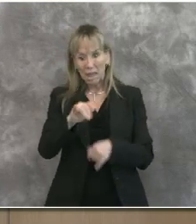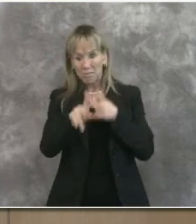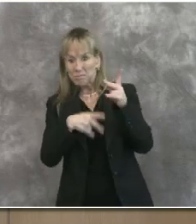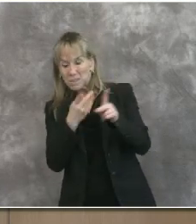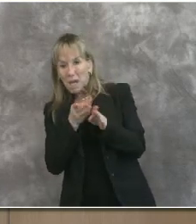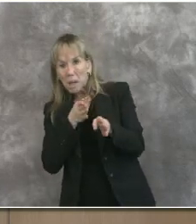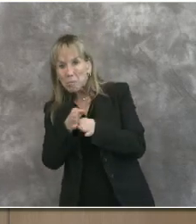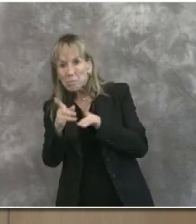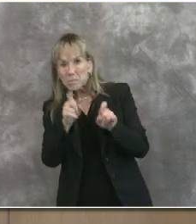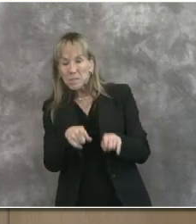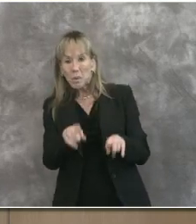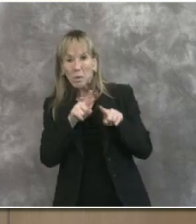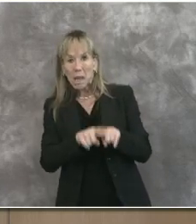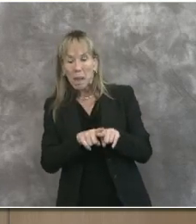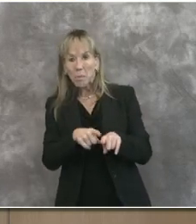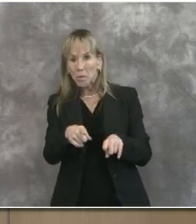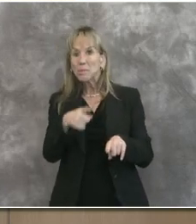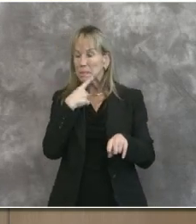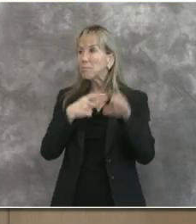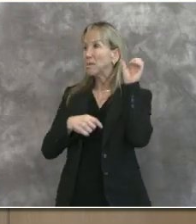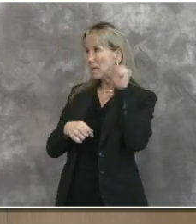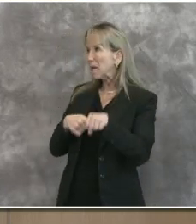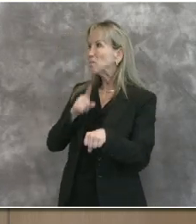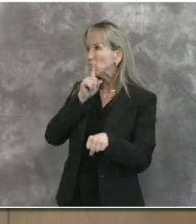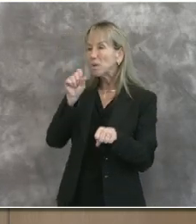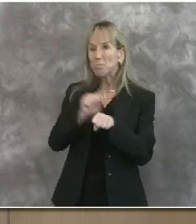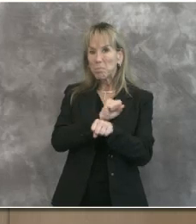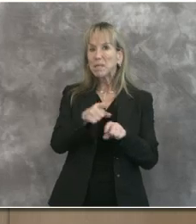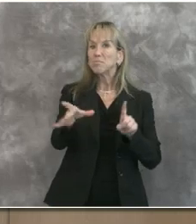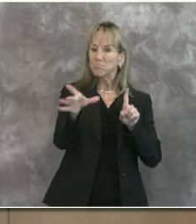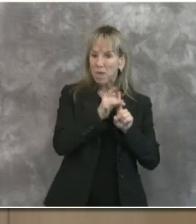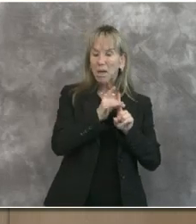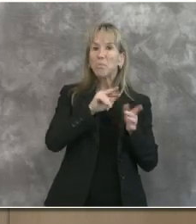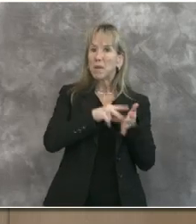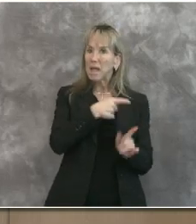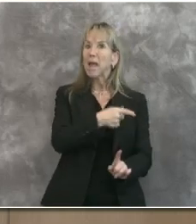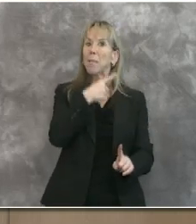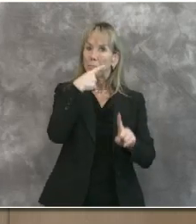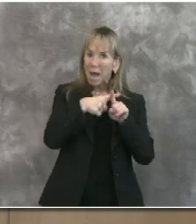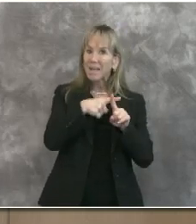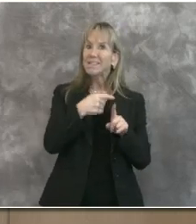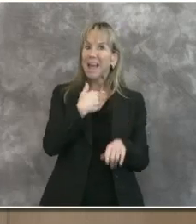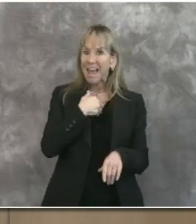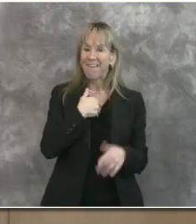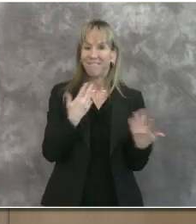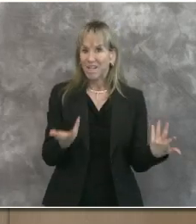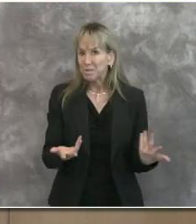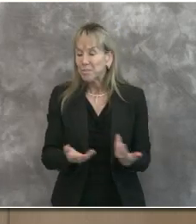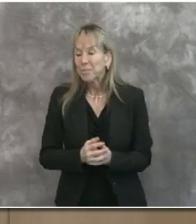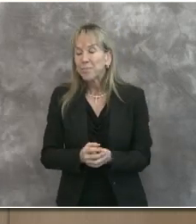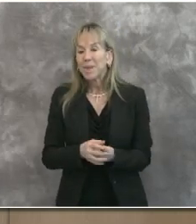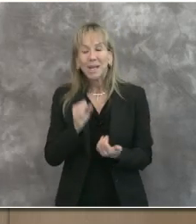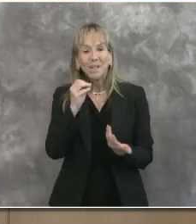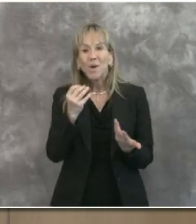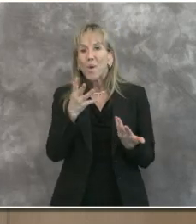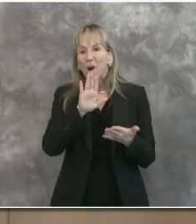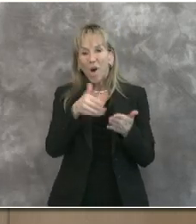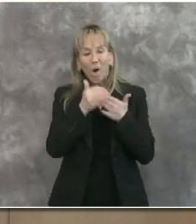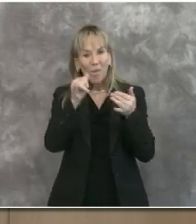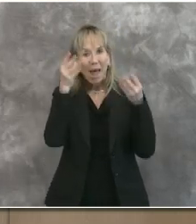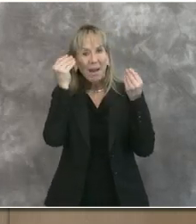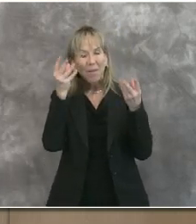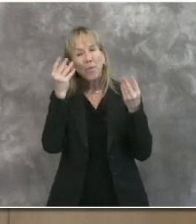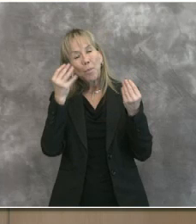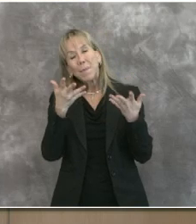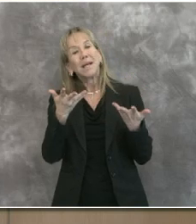of being able to say, yes, a positive test really means positive and a negative test really means negative. So until some of that information is